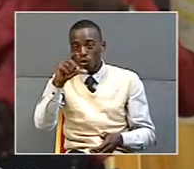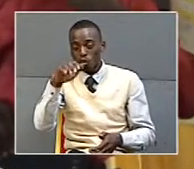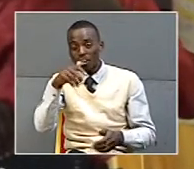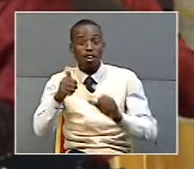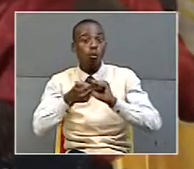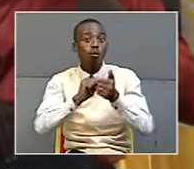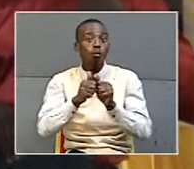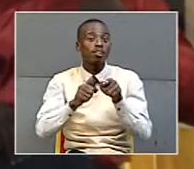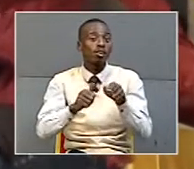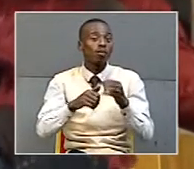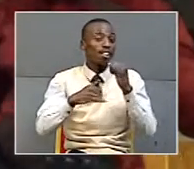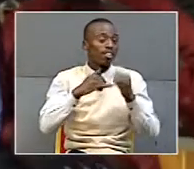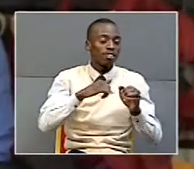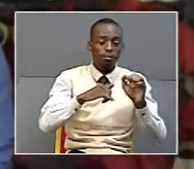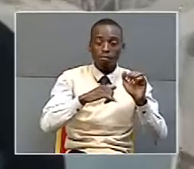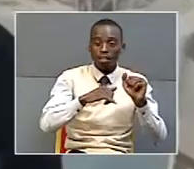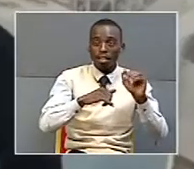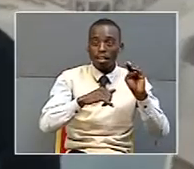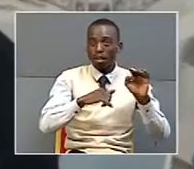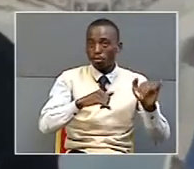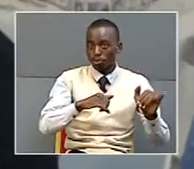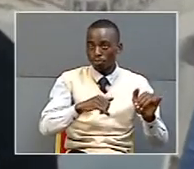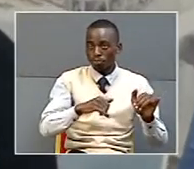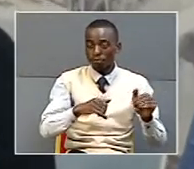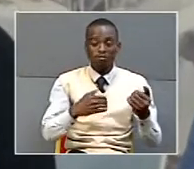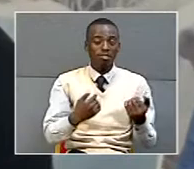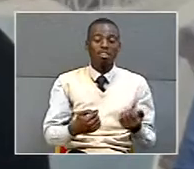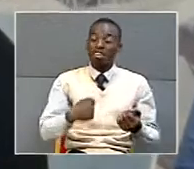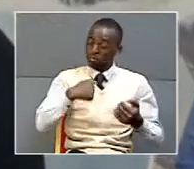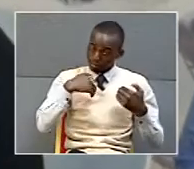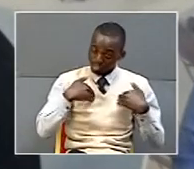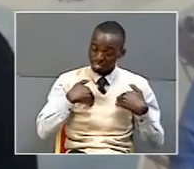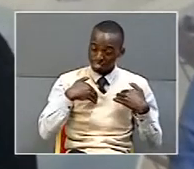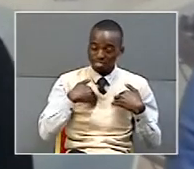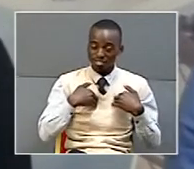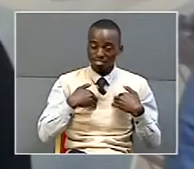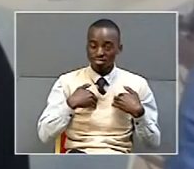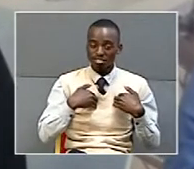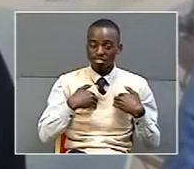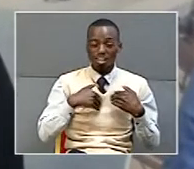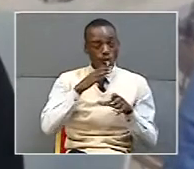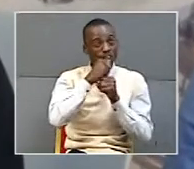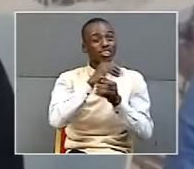challenger, with the latest being Abu Chigwemwa. Bi'izni Rahman, Insha'Allah.